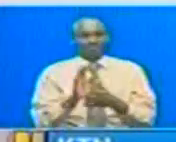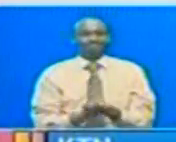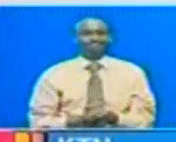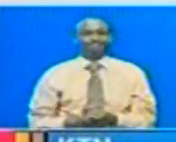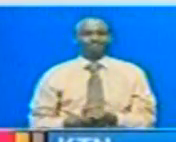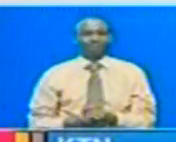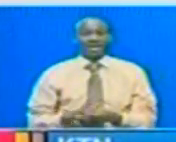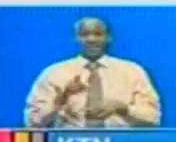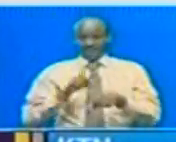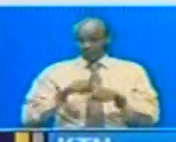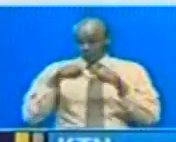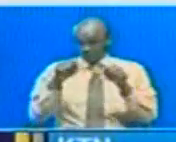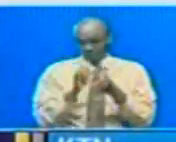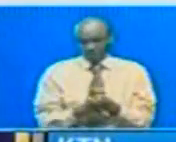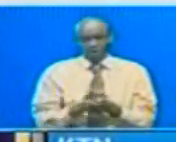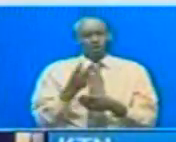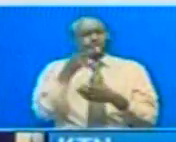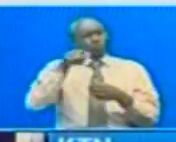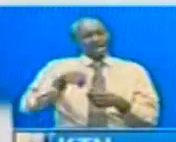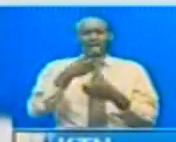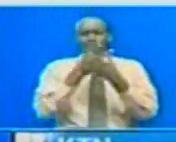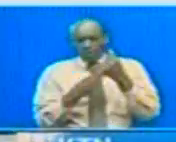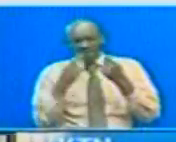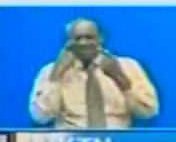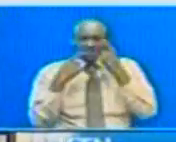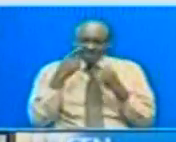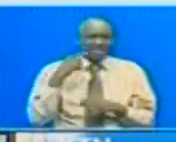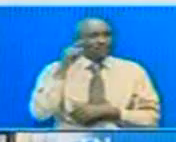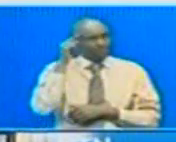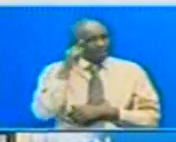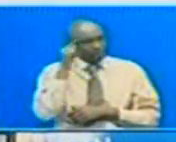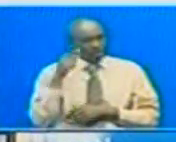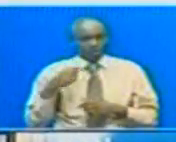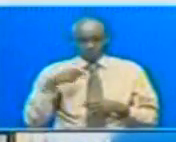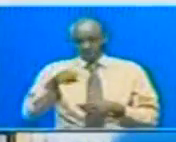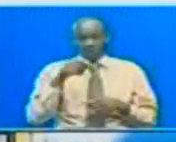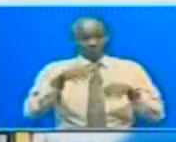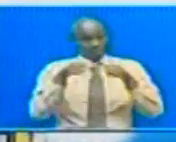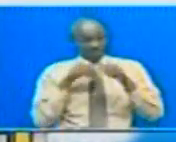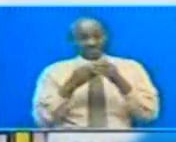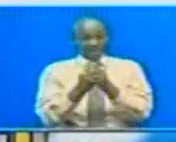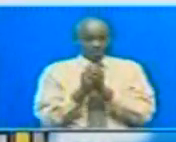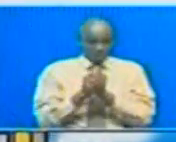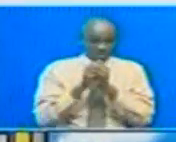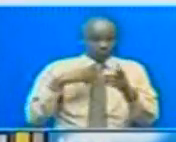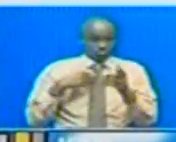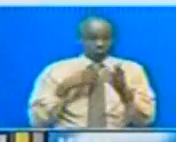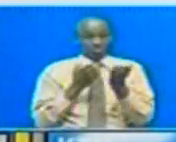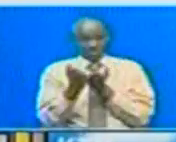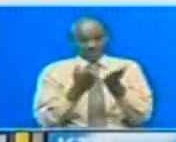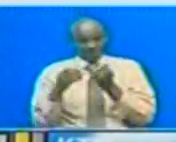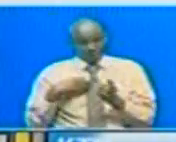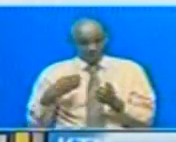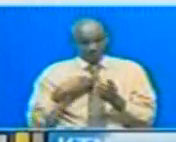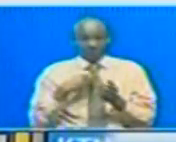Now, as we move forward, it was both tears and fond memories at the late Fidel Odinga's funeral service that was held today, as family,